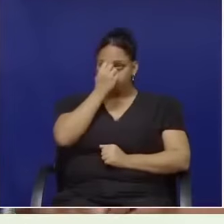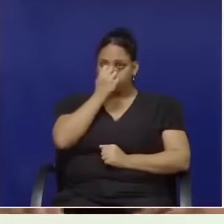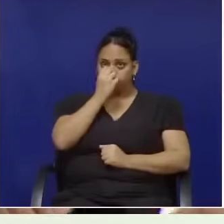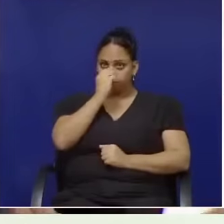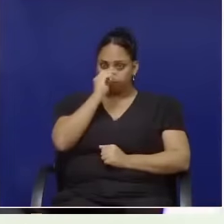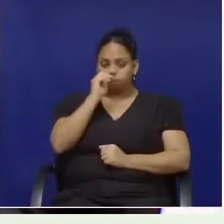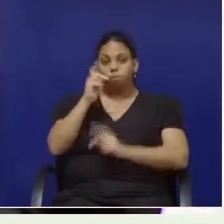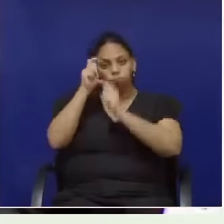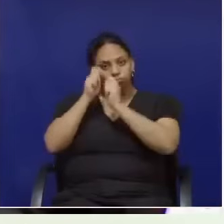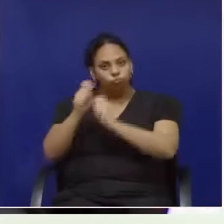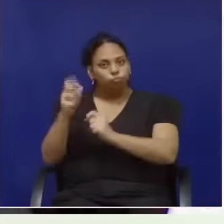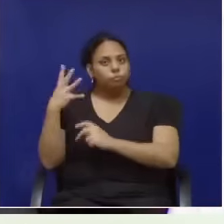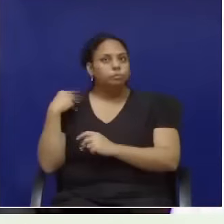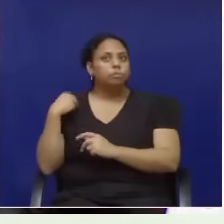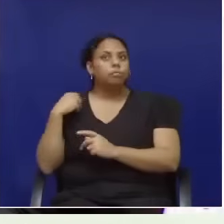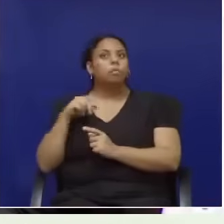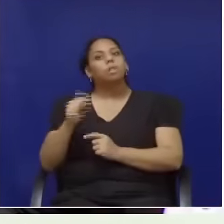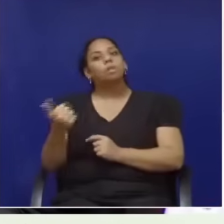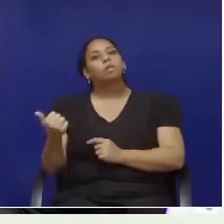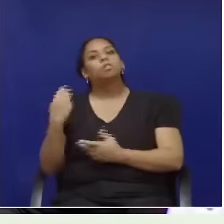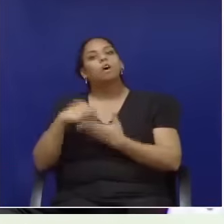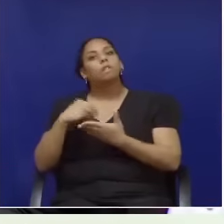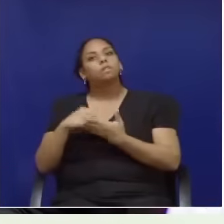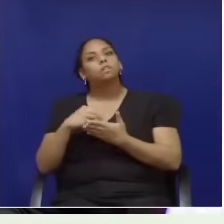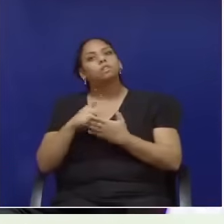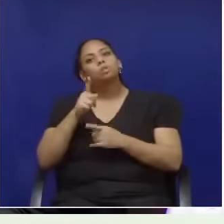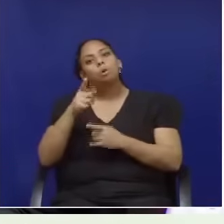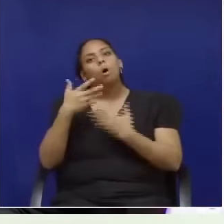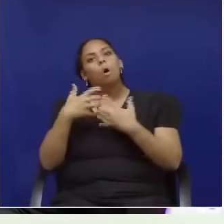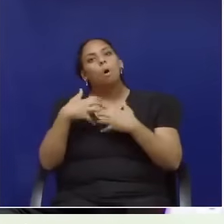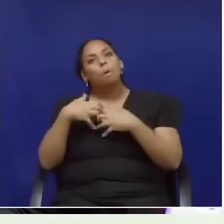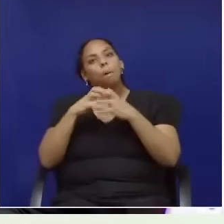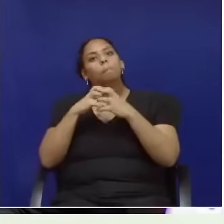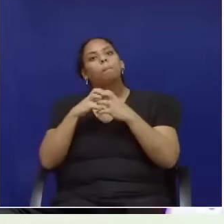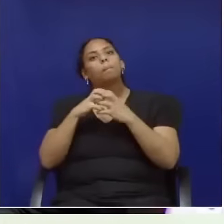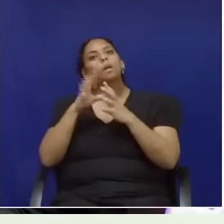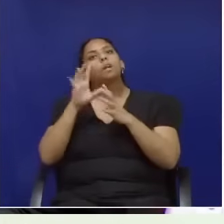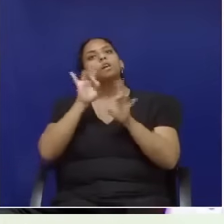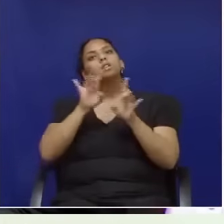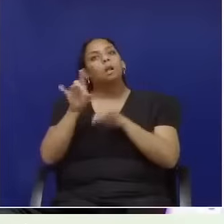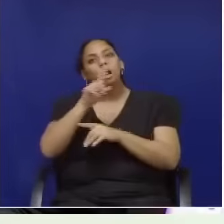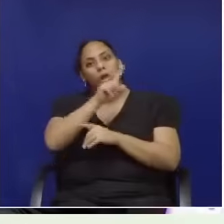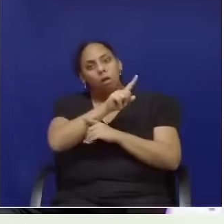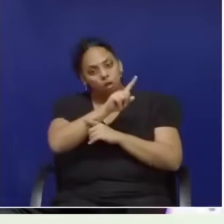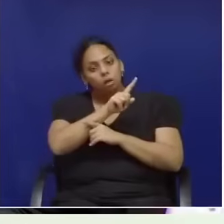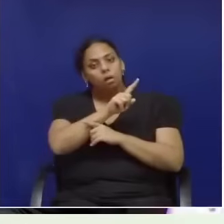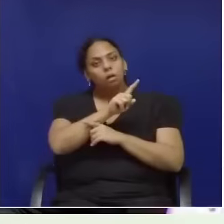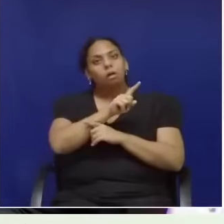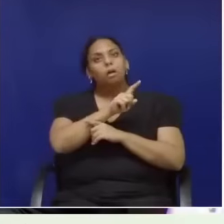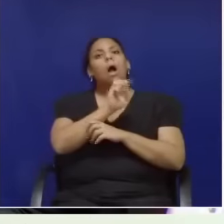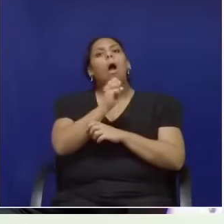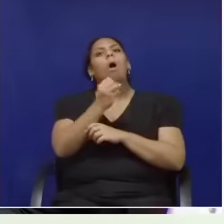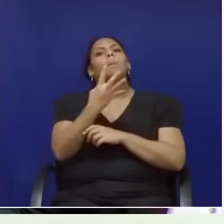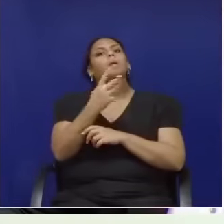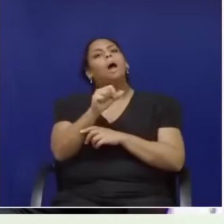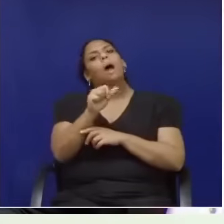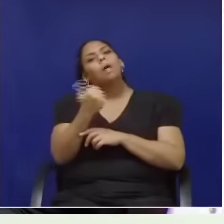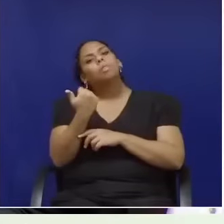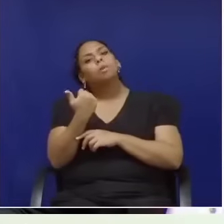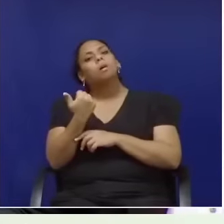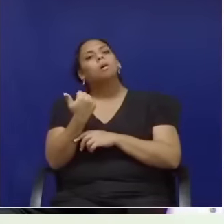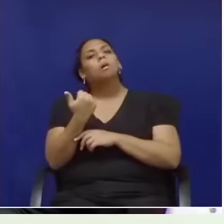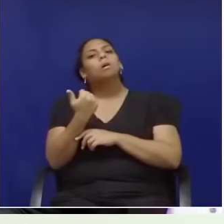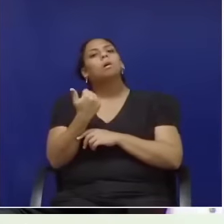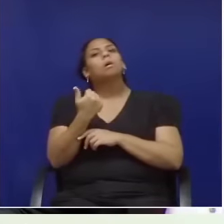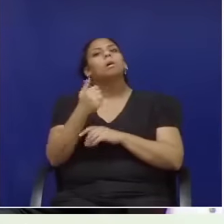Honourable Minister, other than the offices that you've opened in Home Affairs in Australia, how many other offices of similar nature in